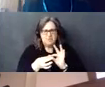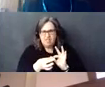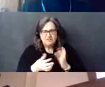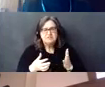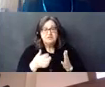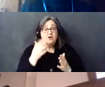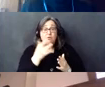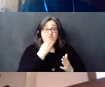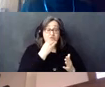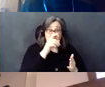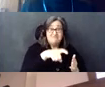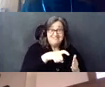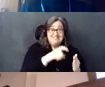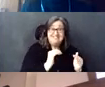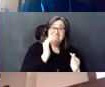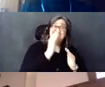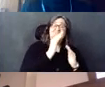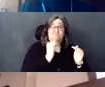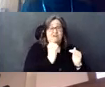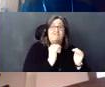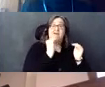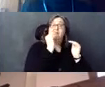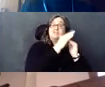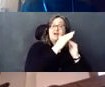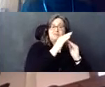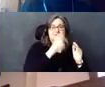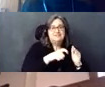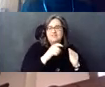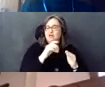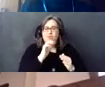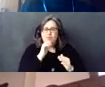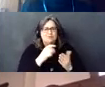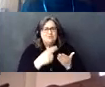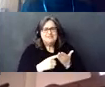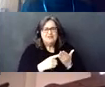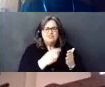of needs, and I feel as if the intersection between the two is not often discussed.